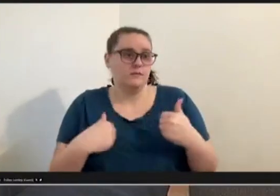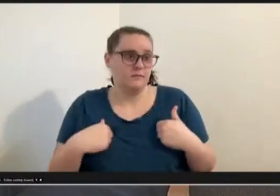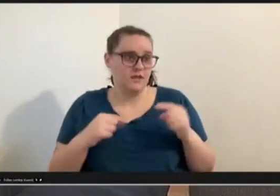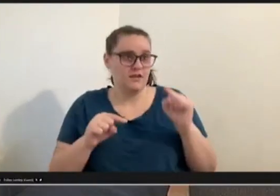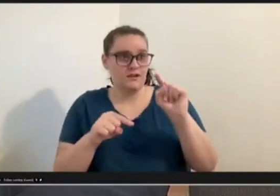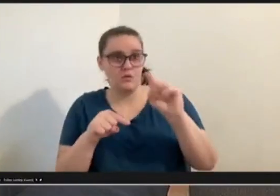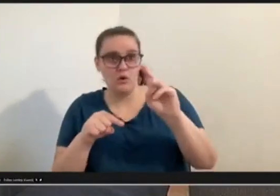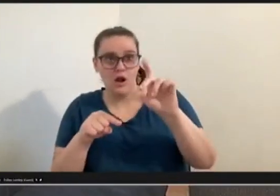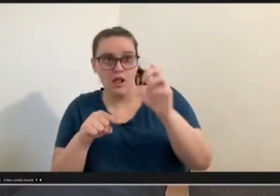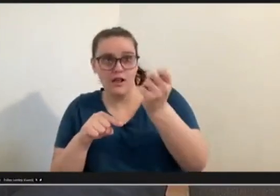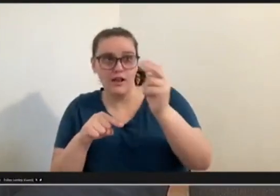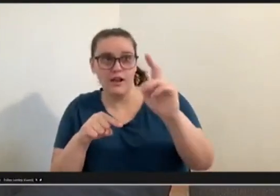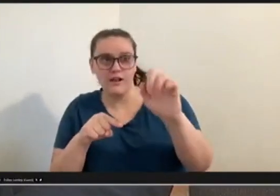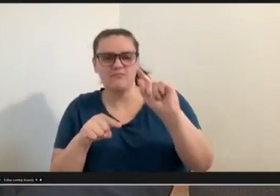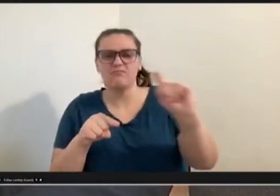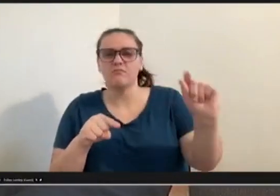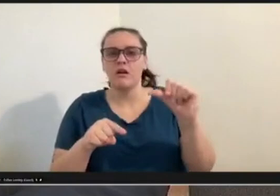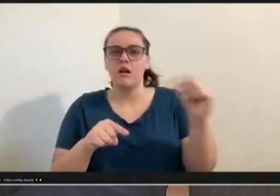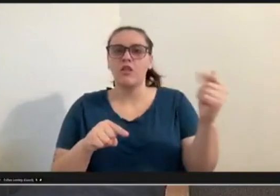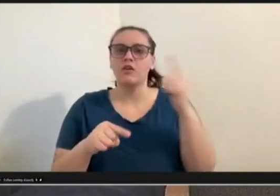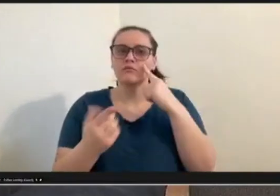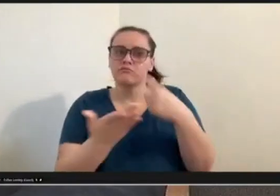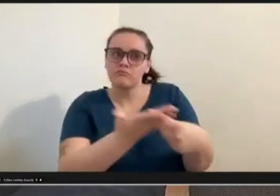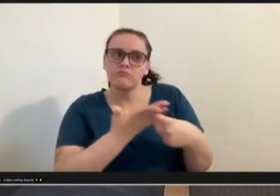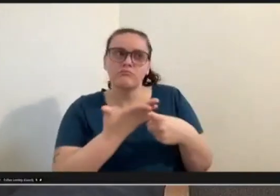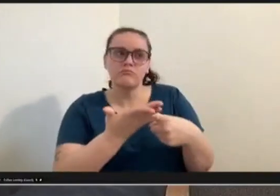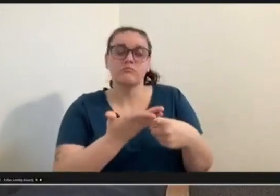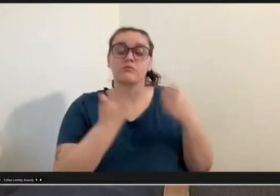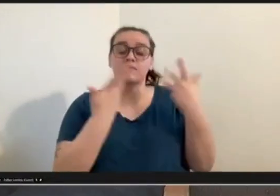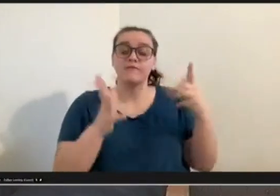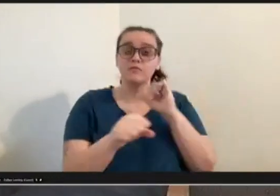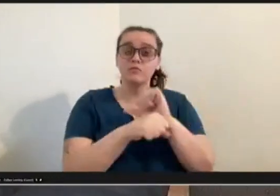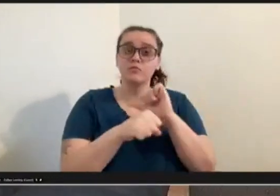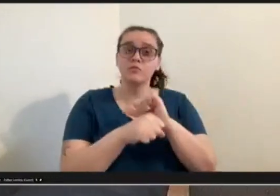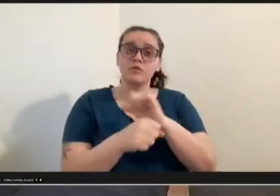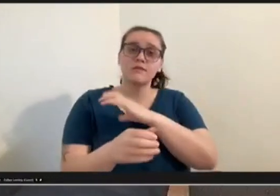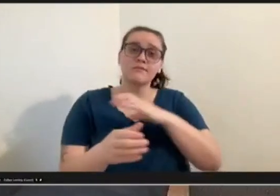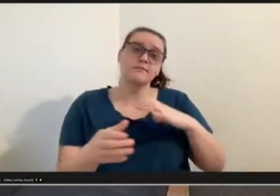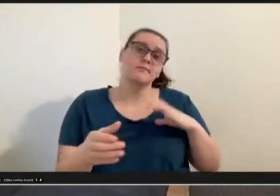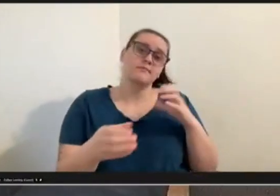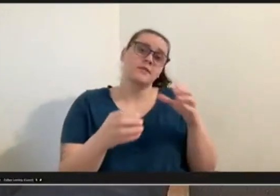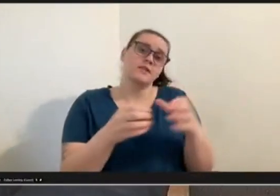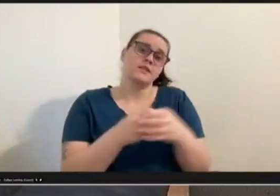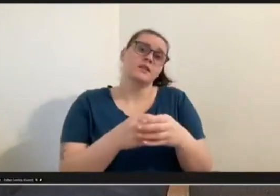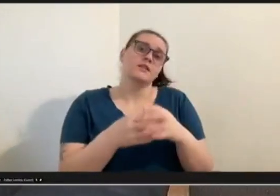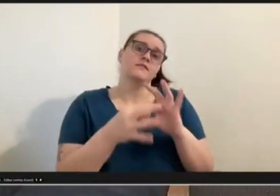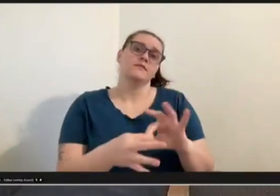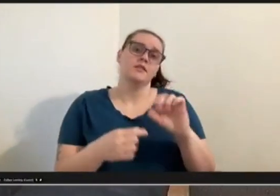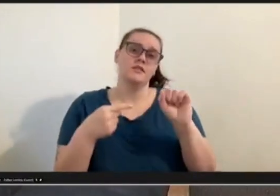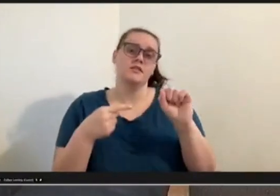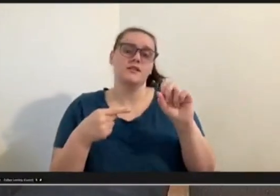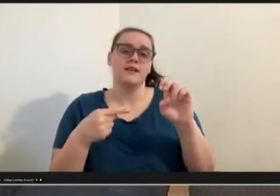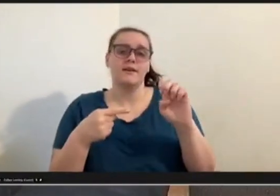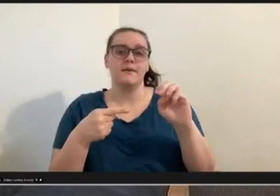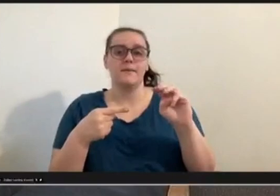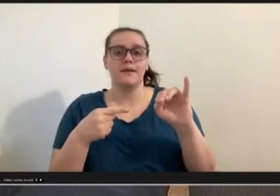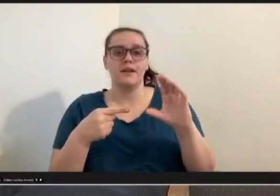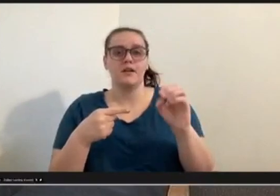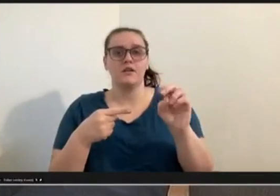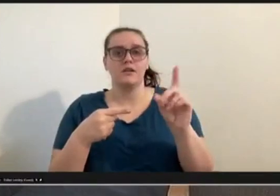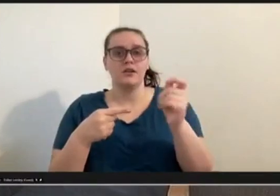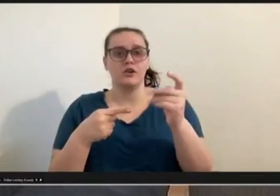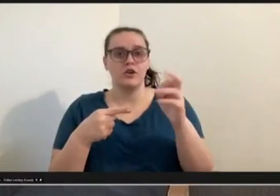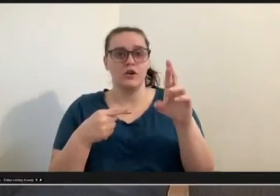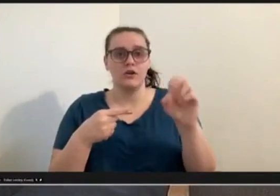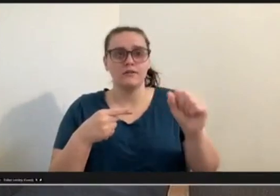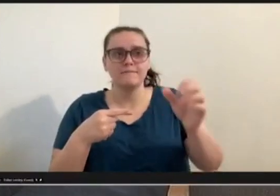After serving on the Joint Committee on Semiconductors and hearing extensive testimony for more than 2 months, we are all very